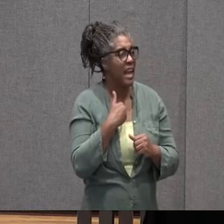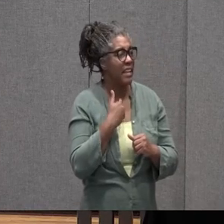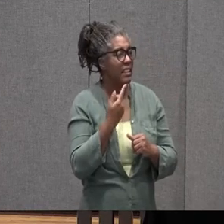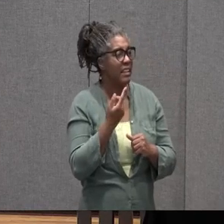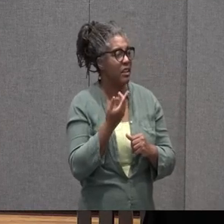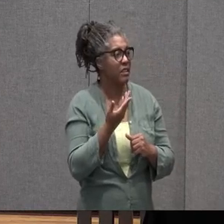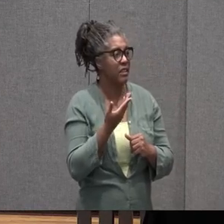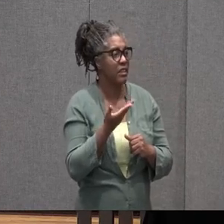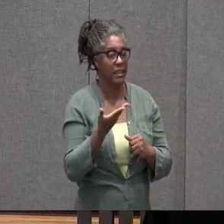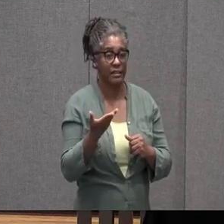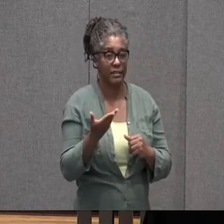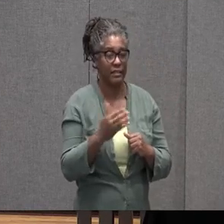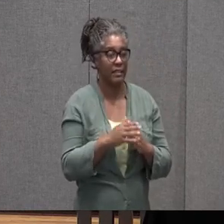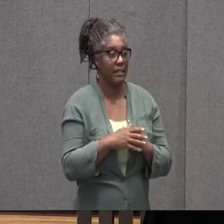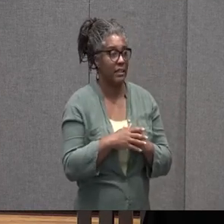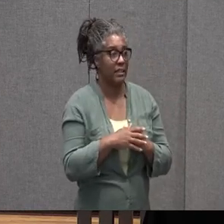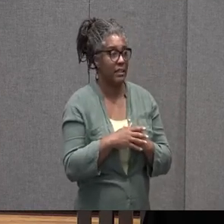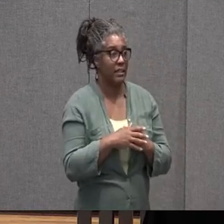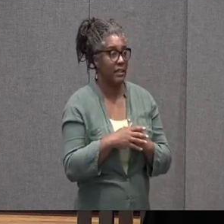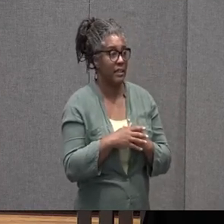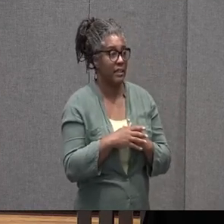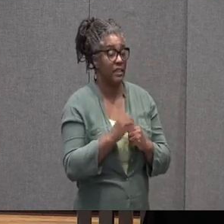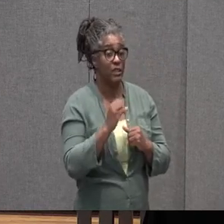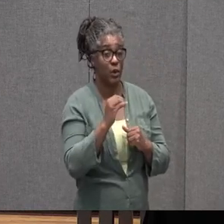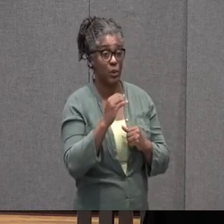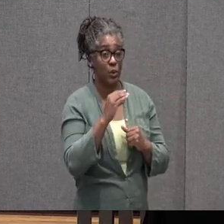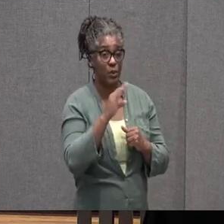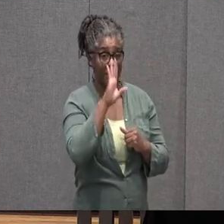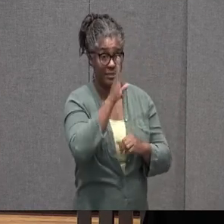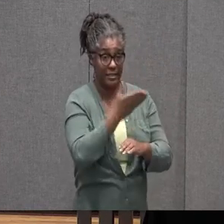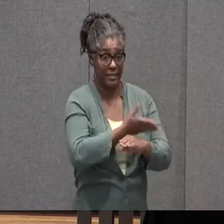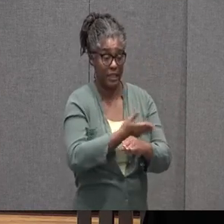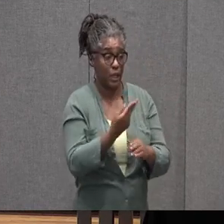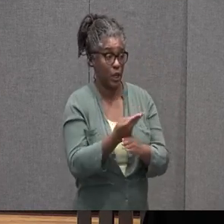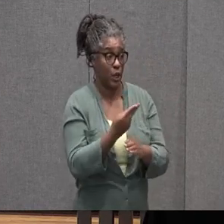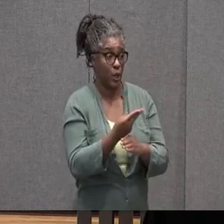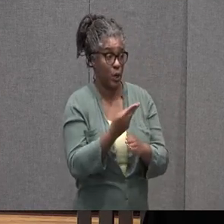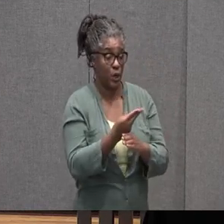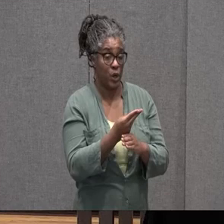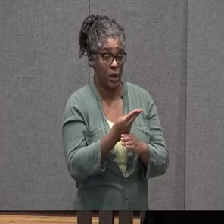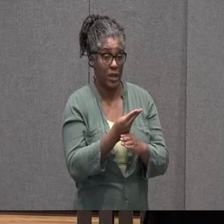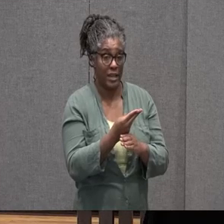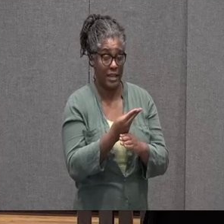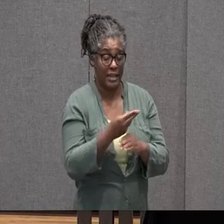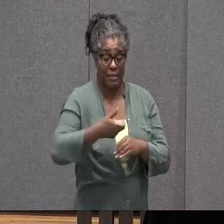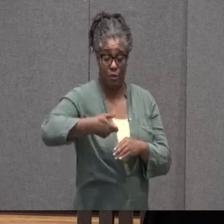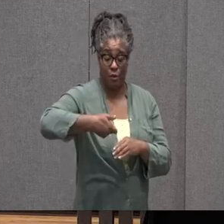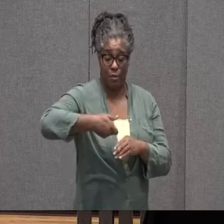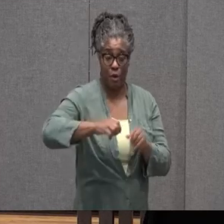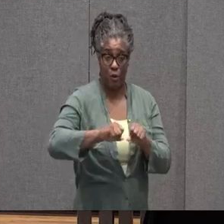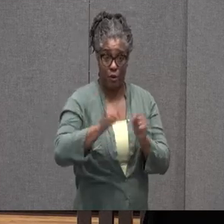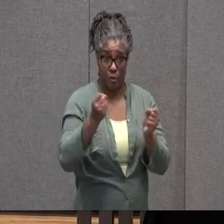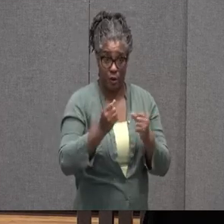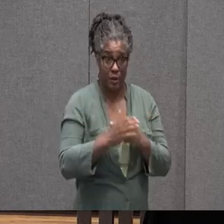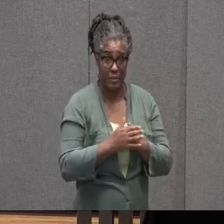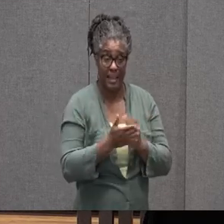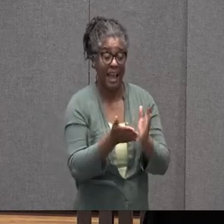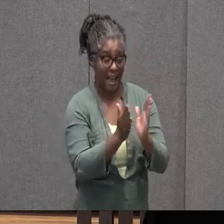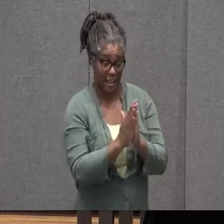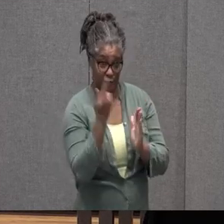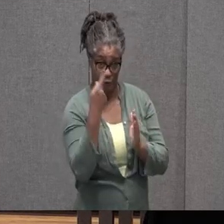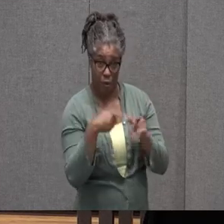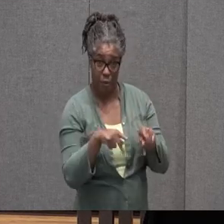But anyways, so he used a broken TV remote. He asked Ms. Garcia's